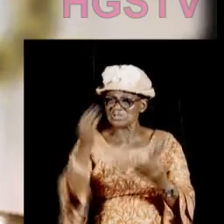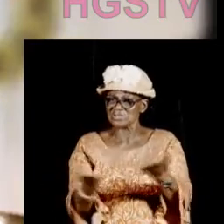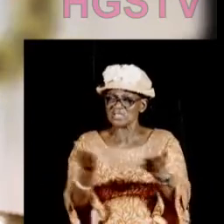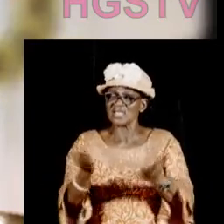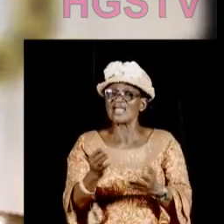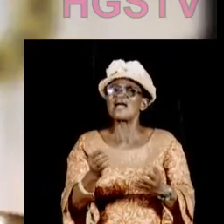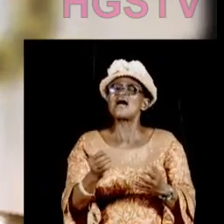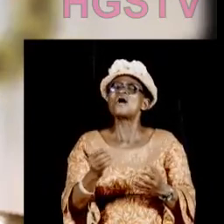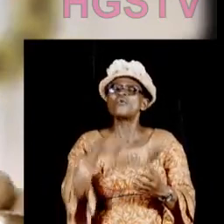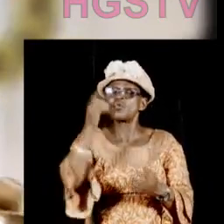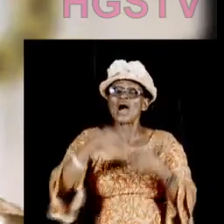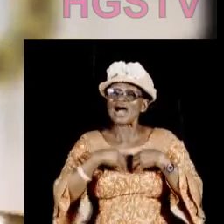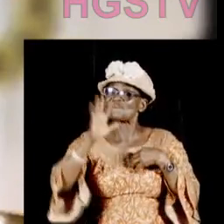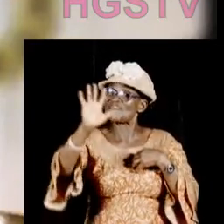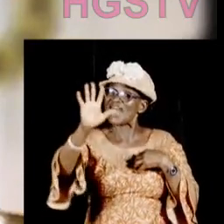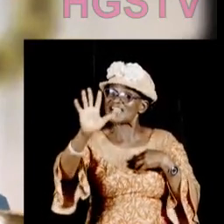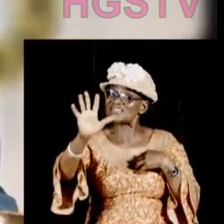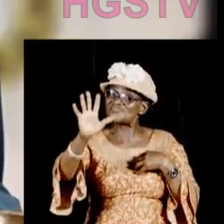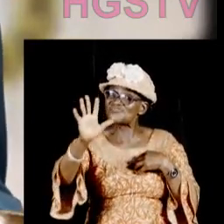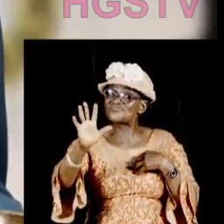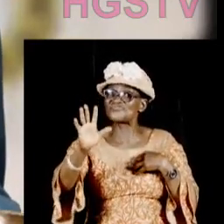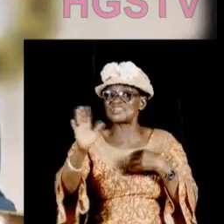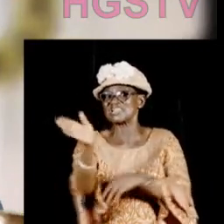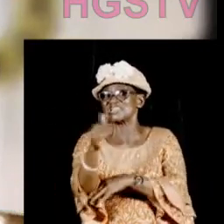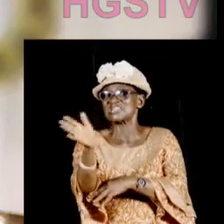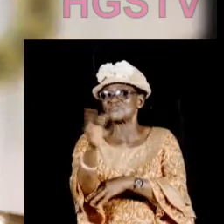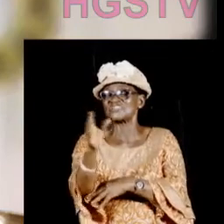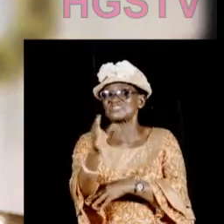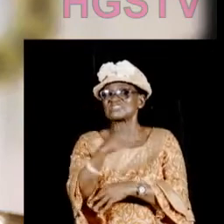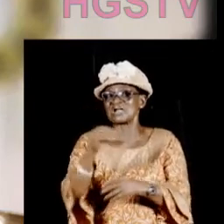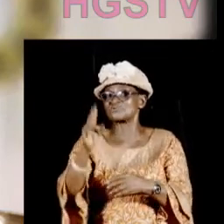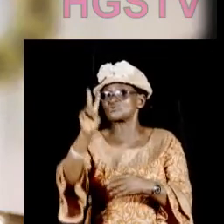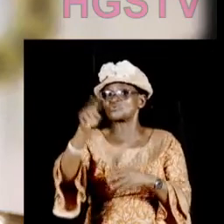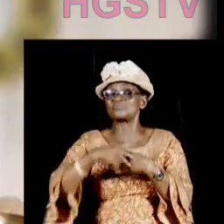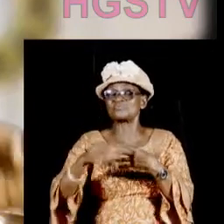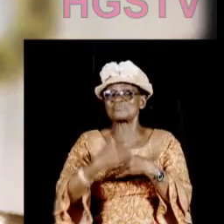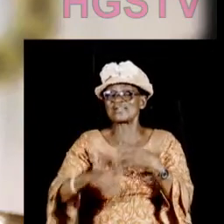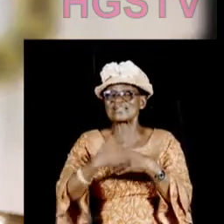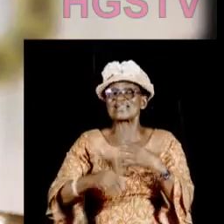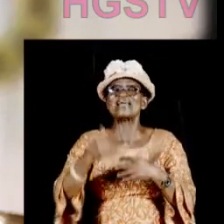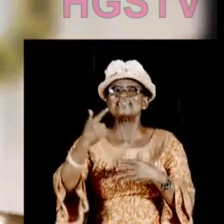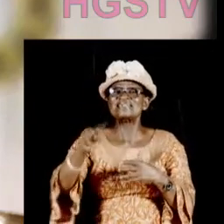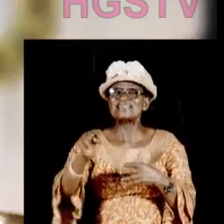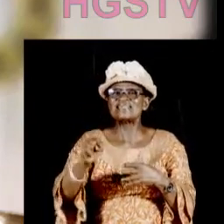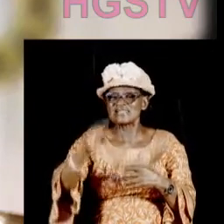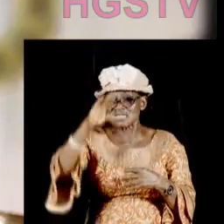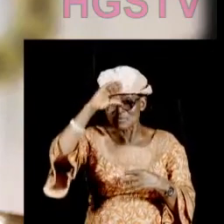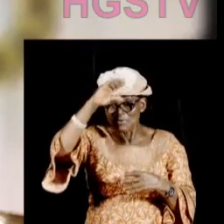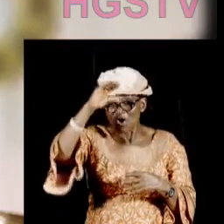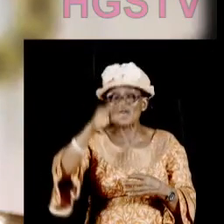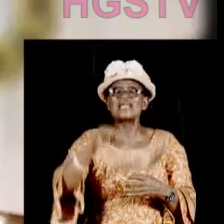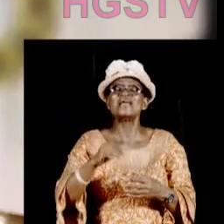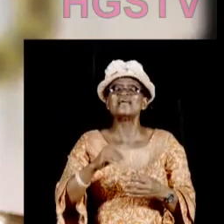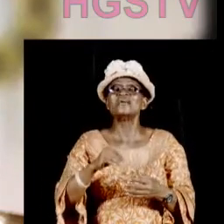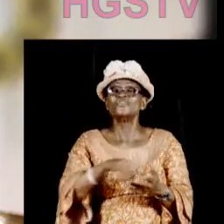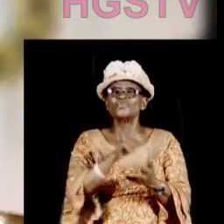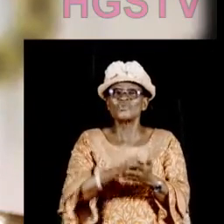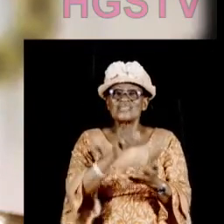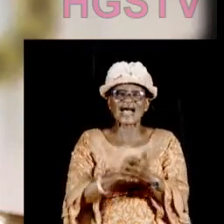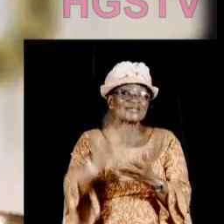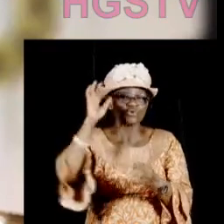5 loaves and 2 fishes. I want to assure you by the name that is above every other name, the Lord, those who will connect you